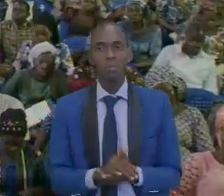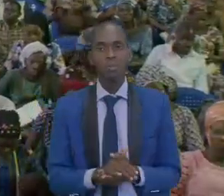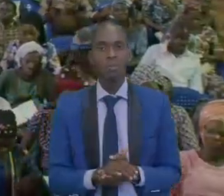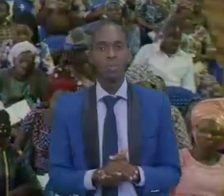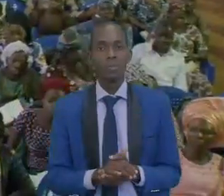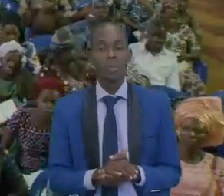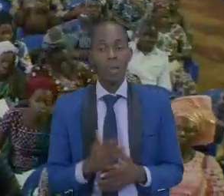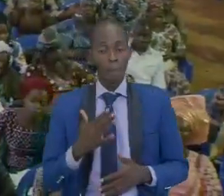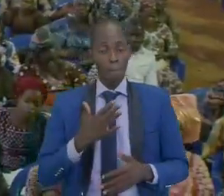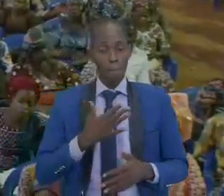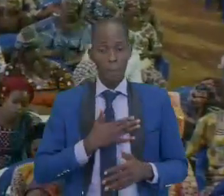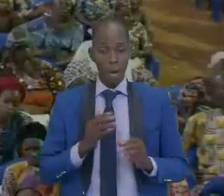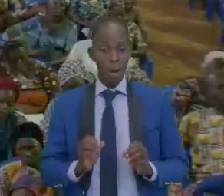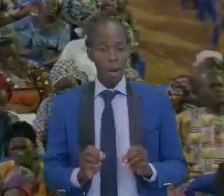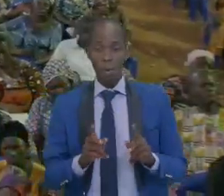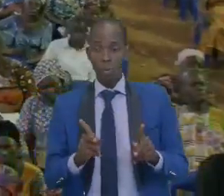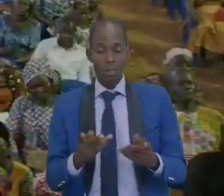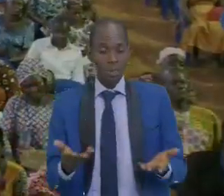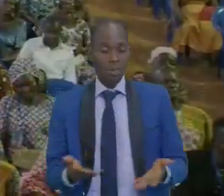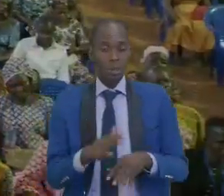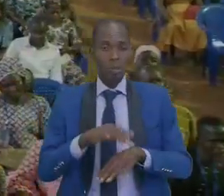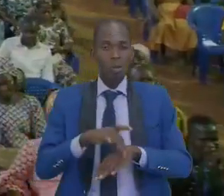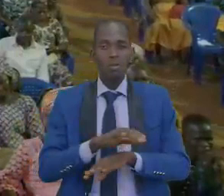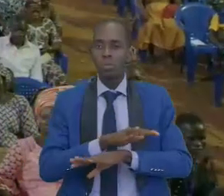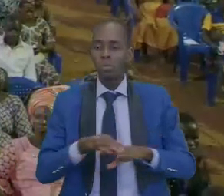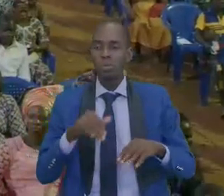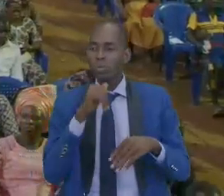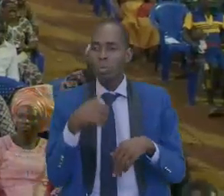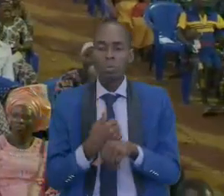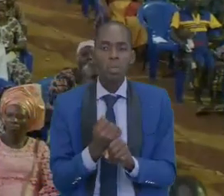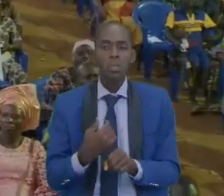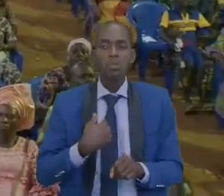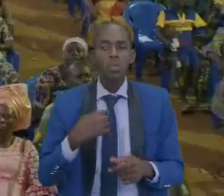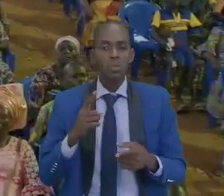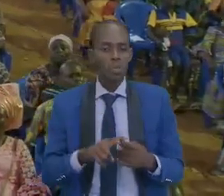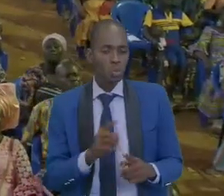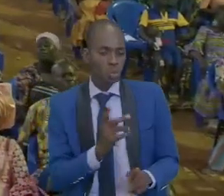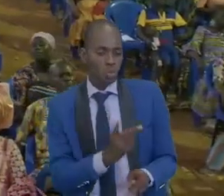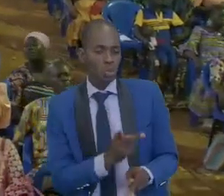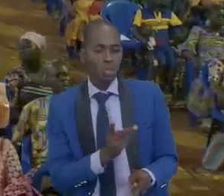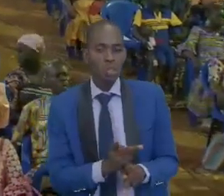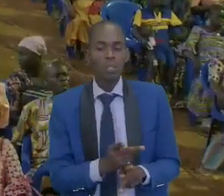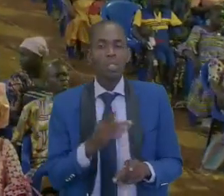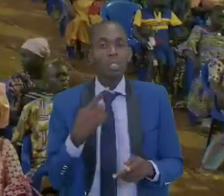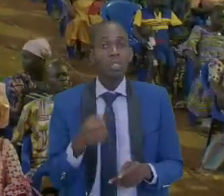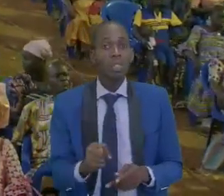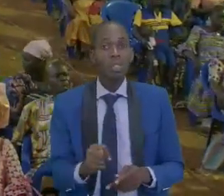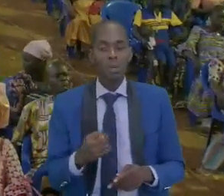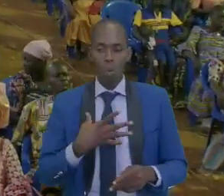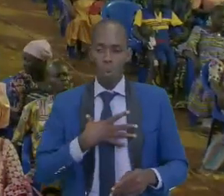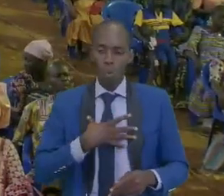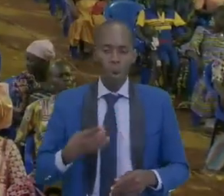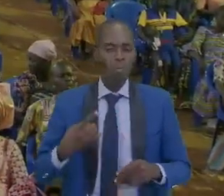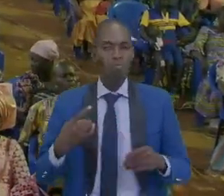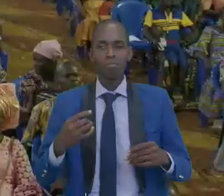My privilege on earth did not make me retain the whiter than snow nature.